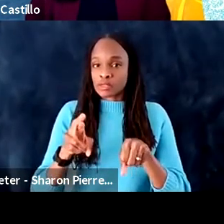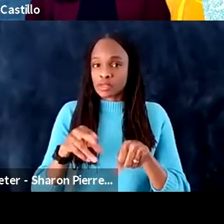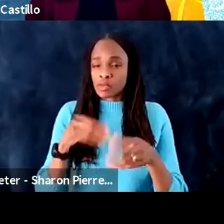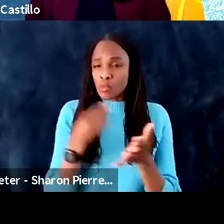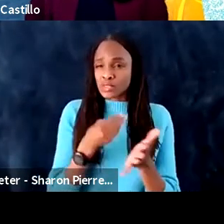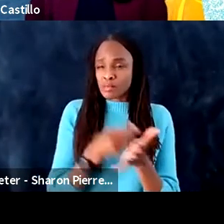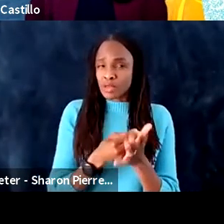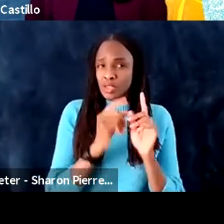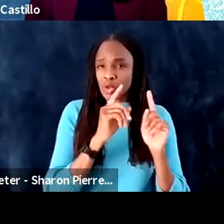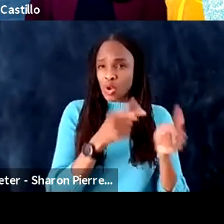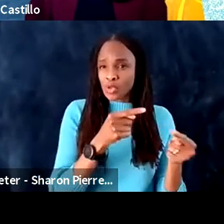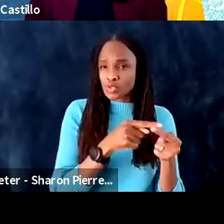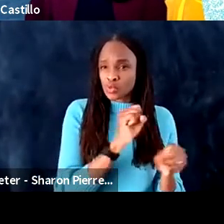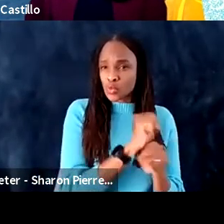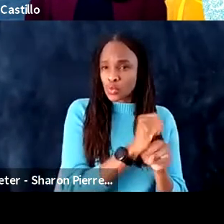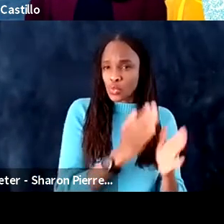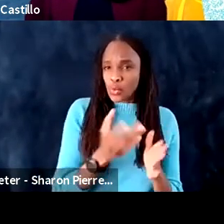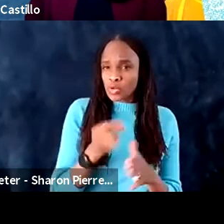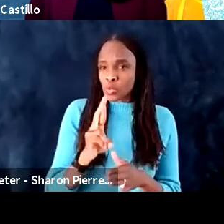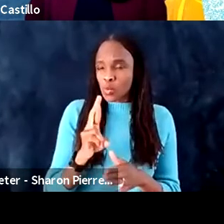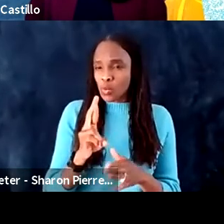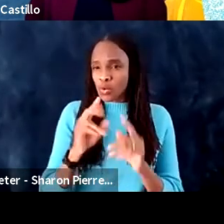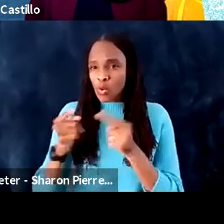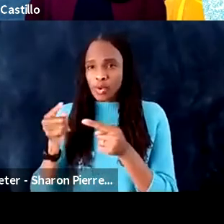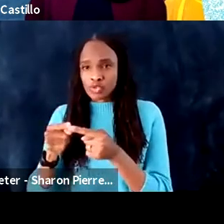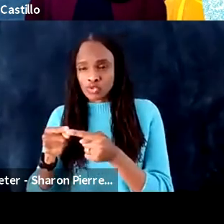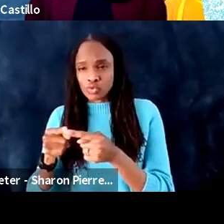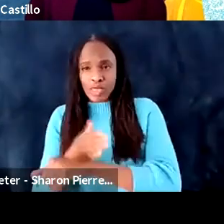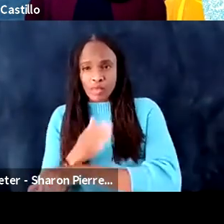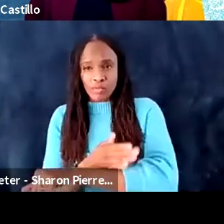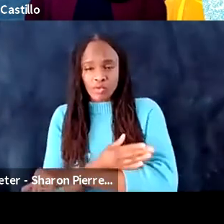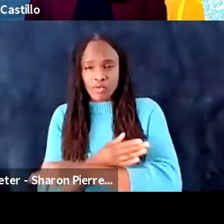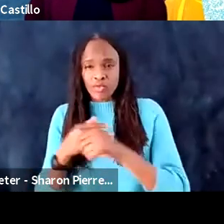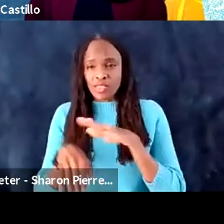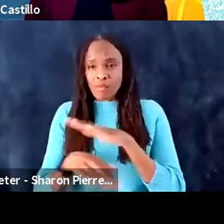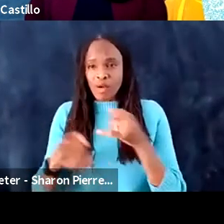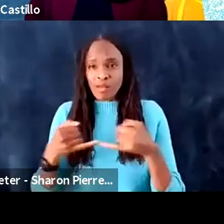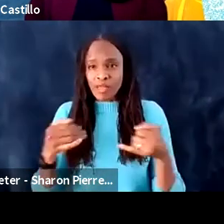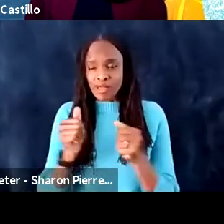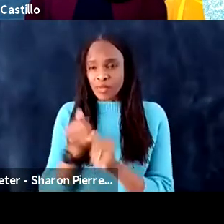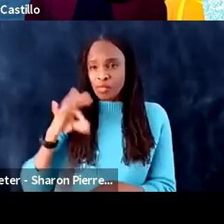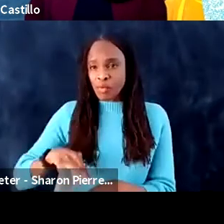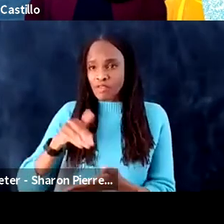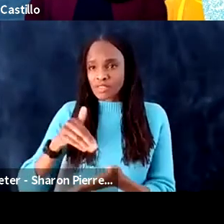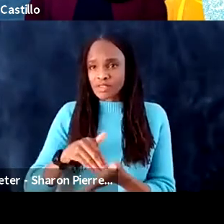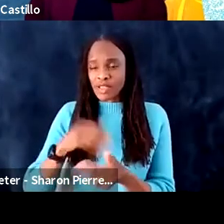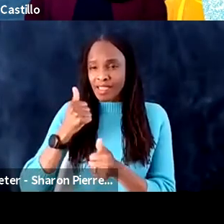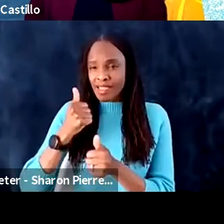to the workers or was it going to improve the bottom line of the profit center? Every